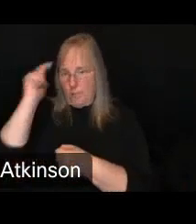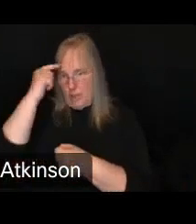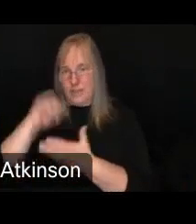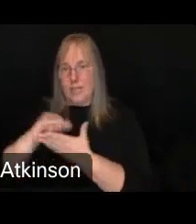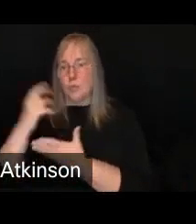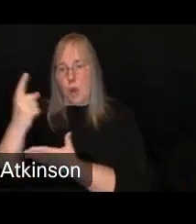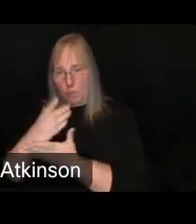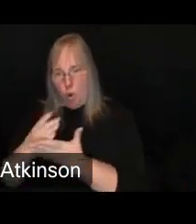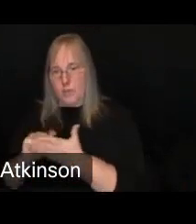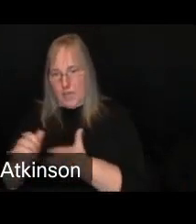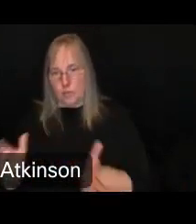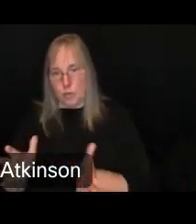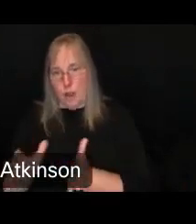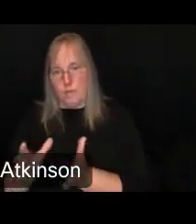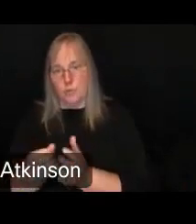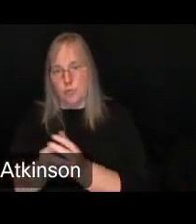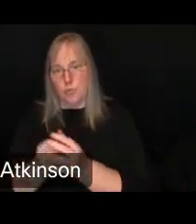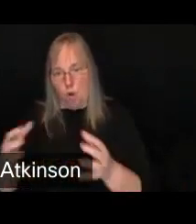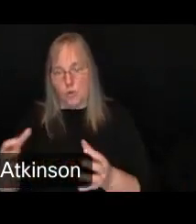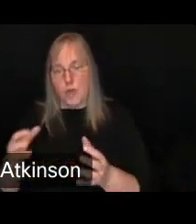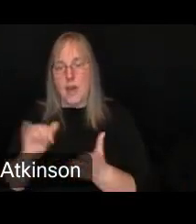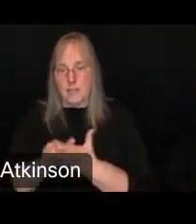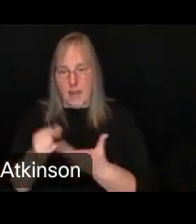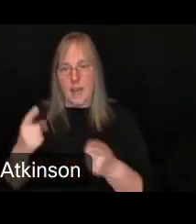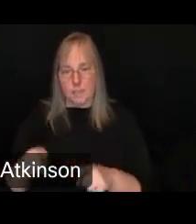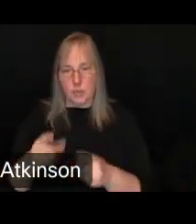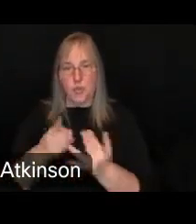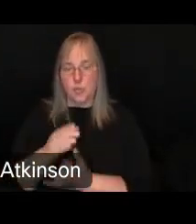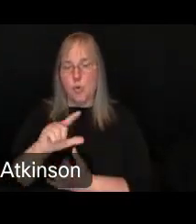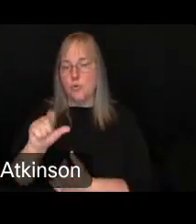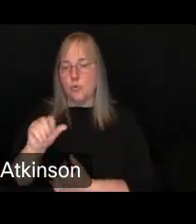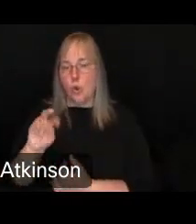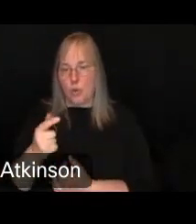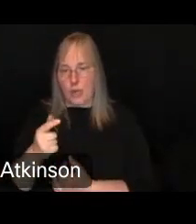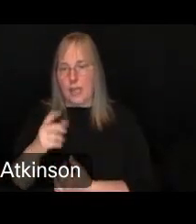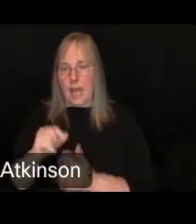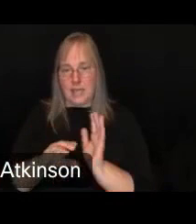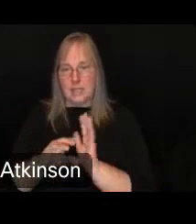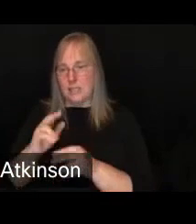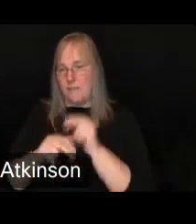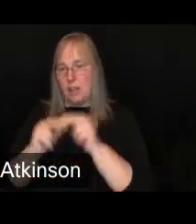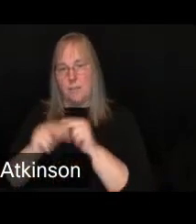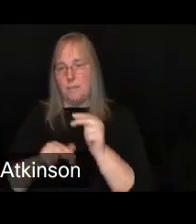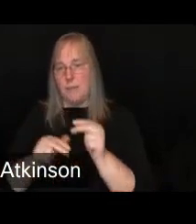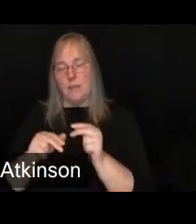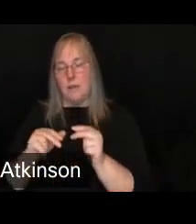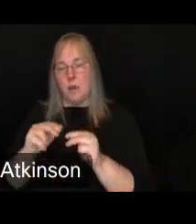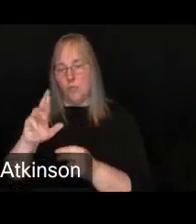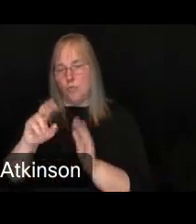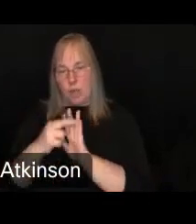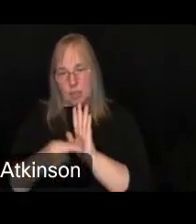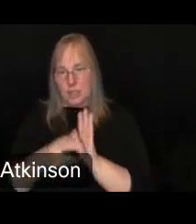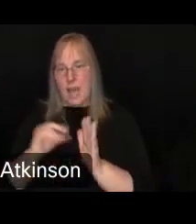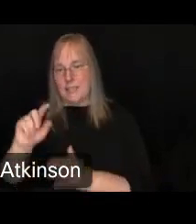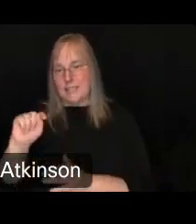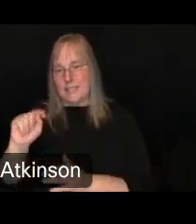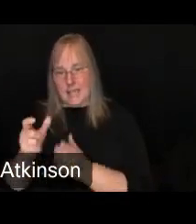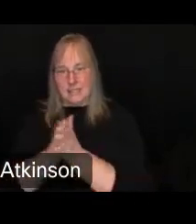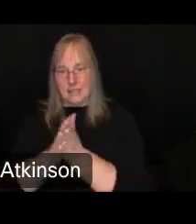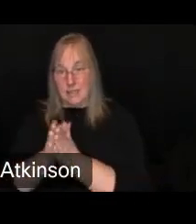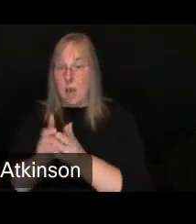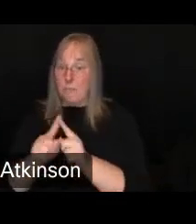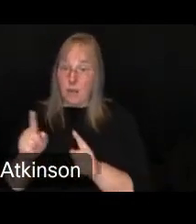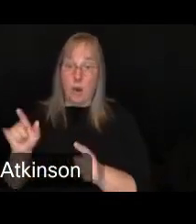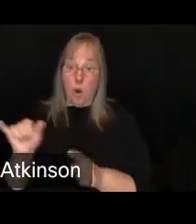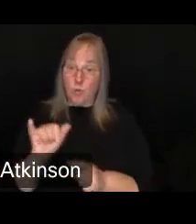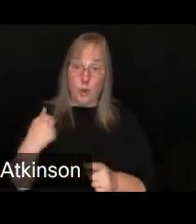that is done primarily through our zoning and land development regulations and various types of incentives. But we also need willing property owners. They